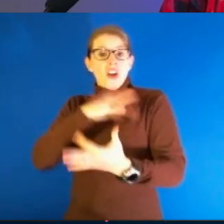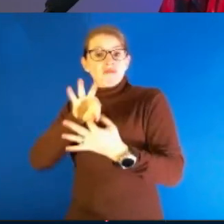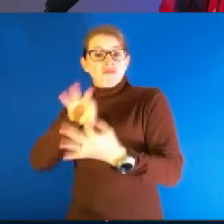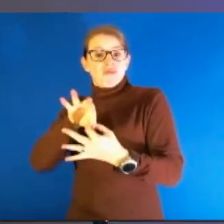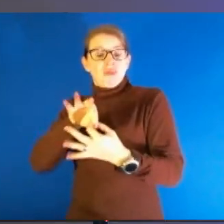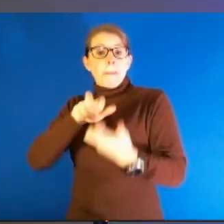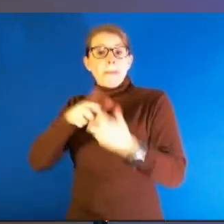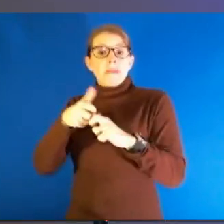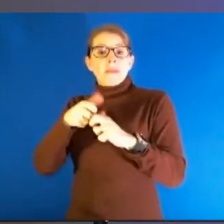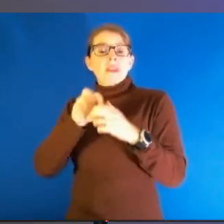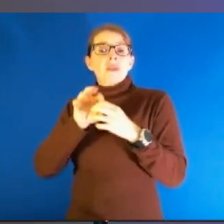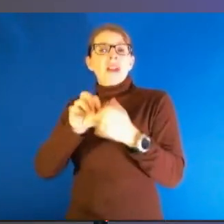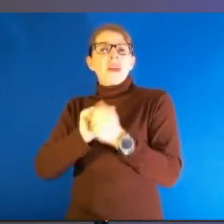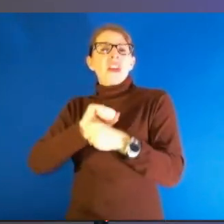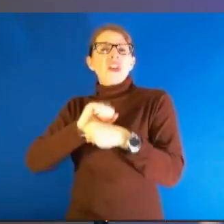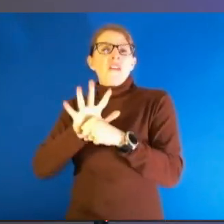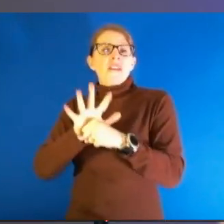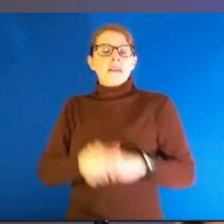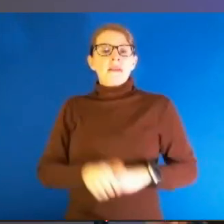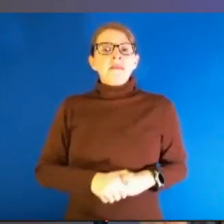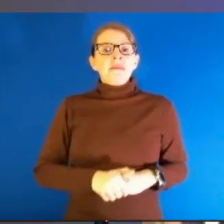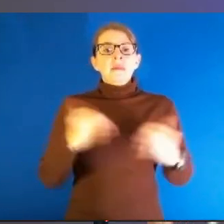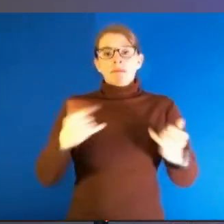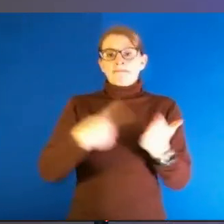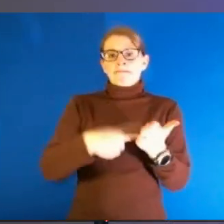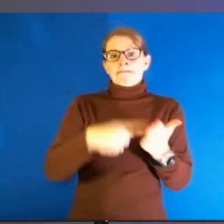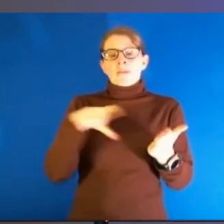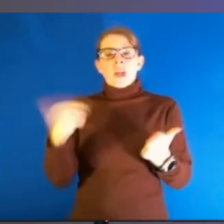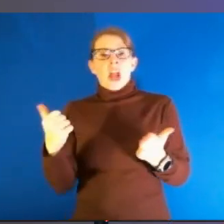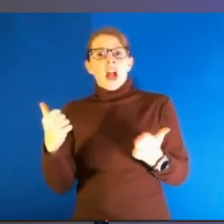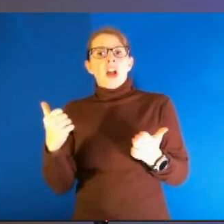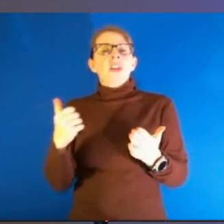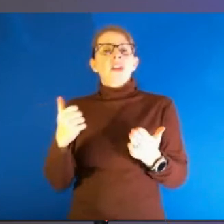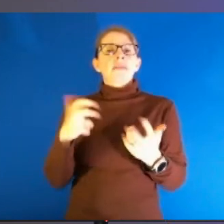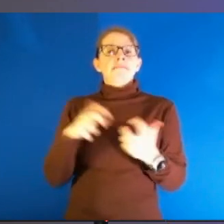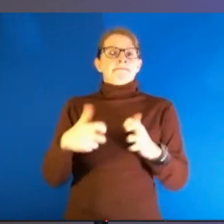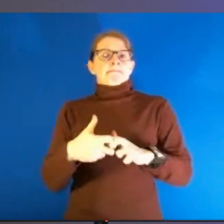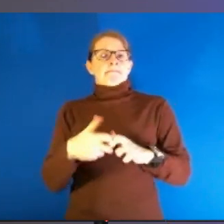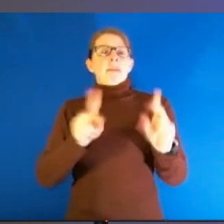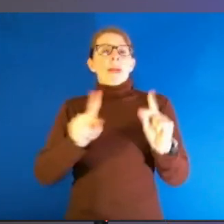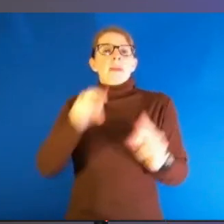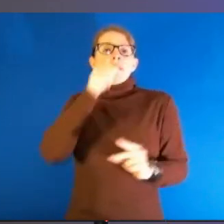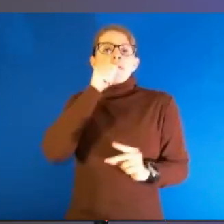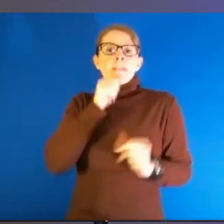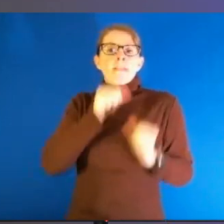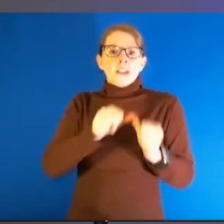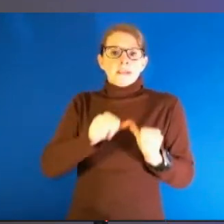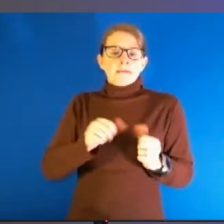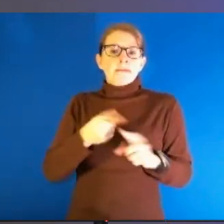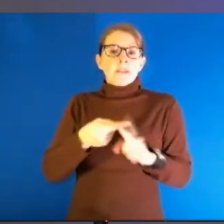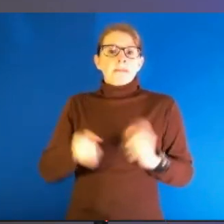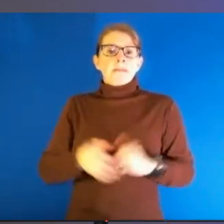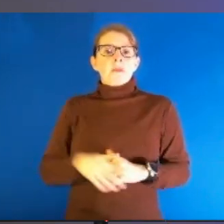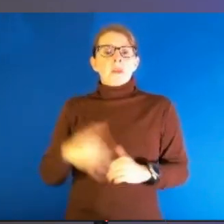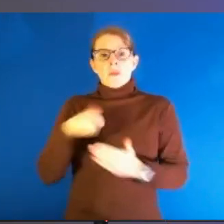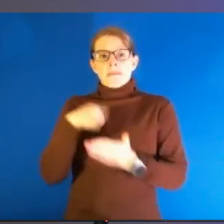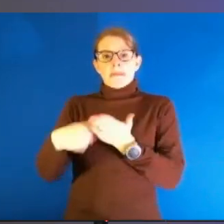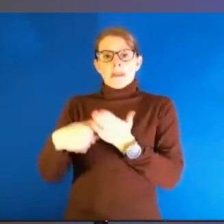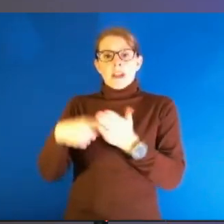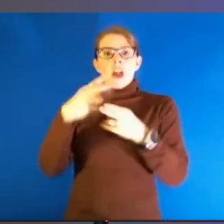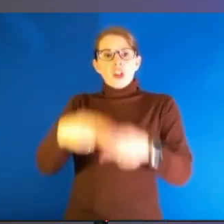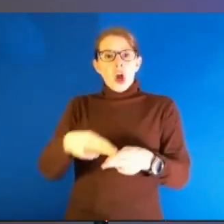to COVID. But today we're going to talk about some other debilitating things that people are suffering. We've been talking about these folks. They're called COVID